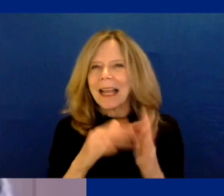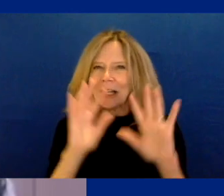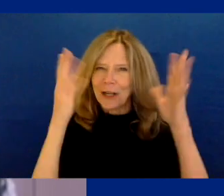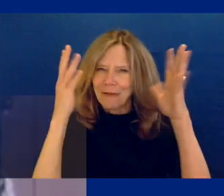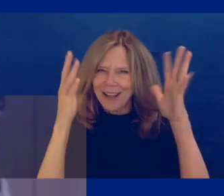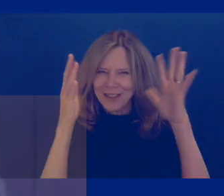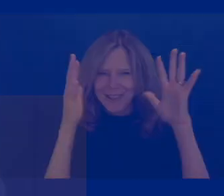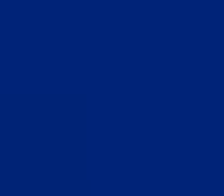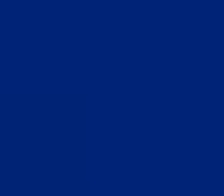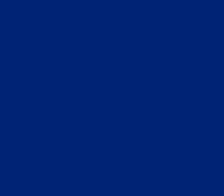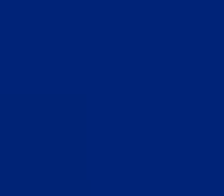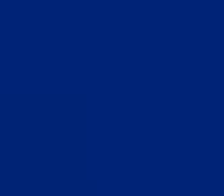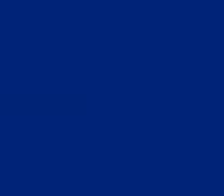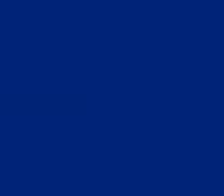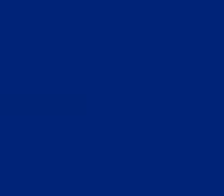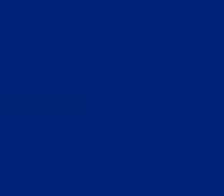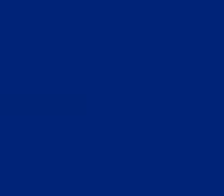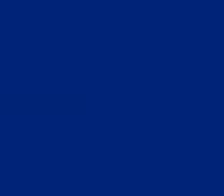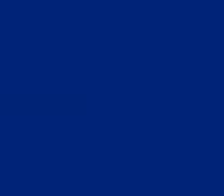grantee partners.